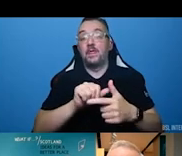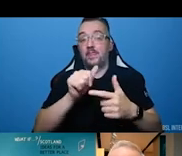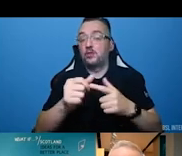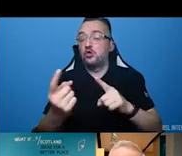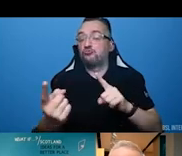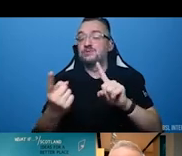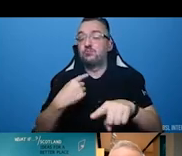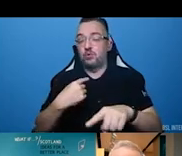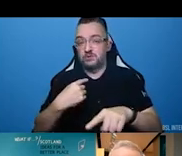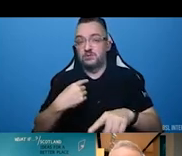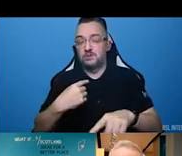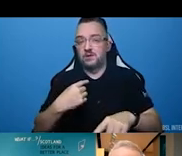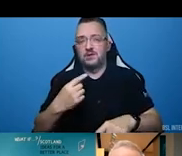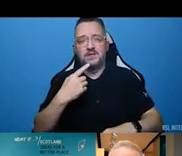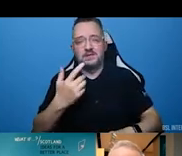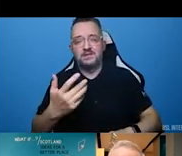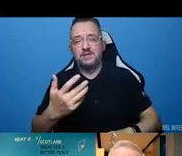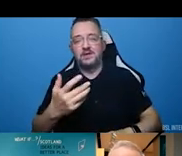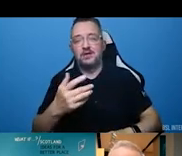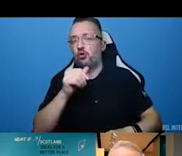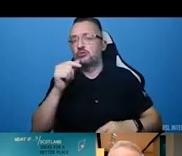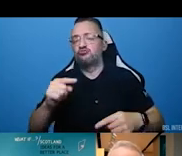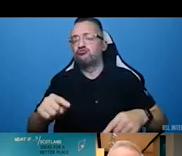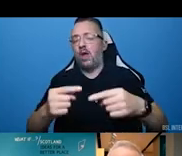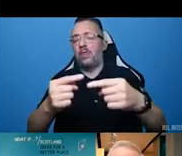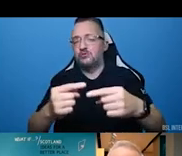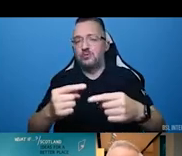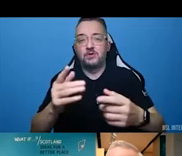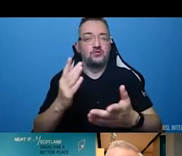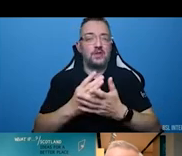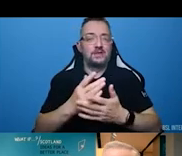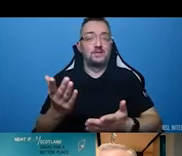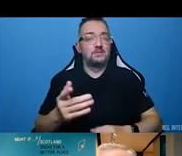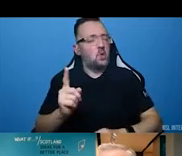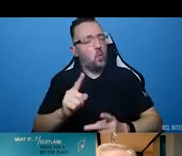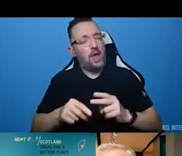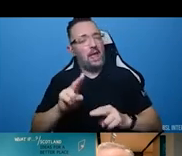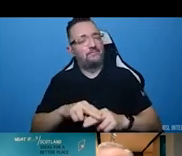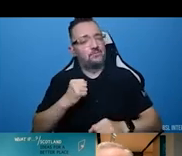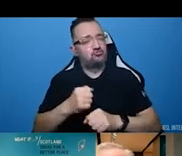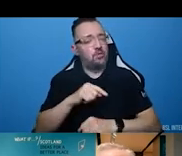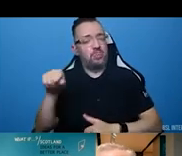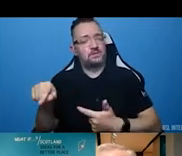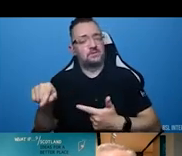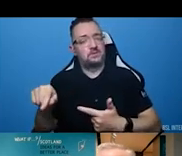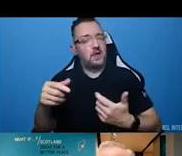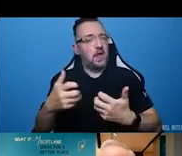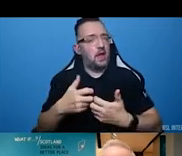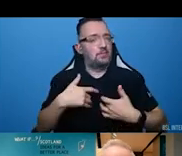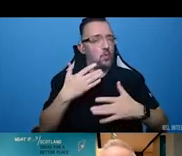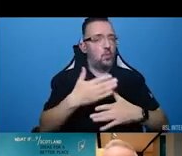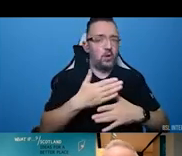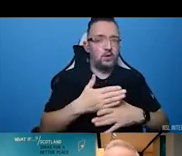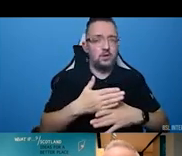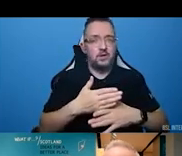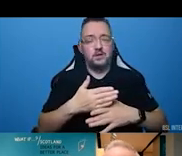response very much as something which wasn't particularly challenging, but it was saying, well, what if, what if we did this? How would this work? How would this